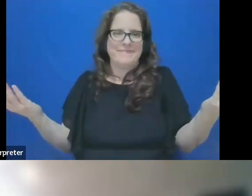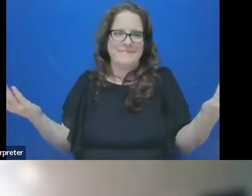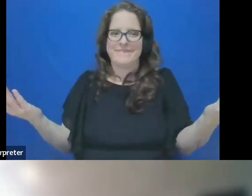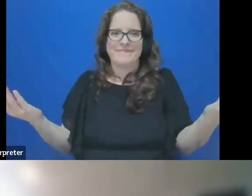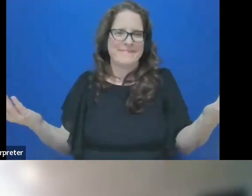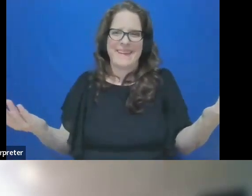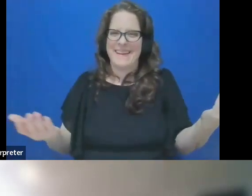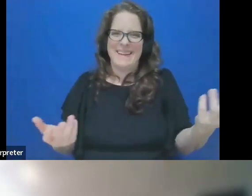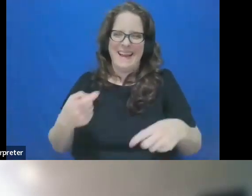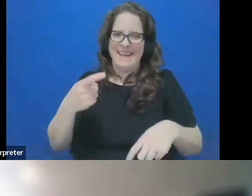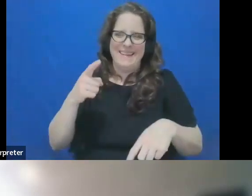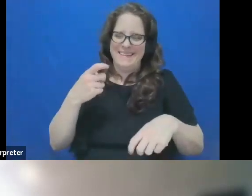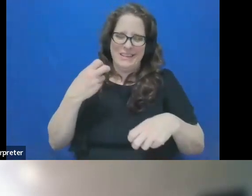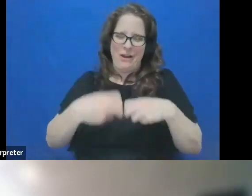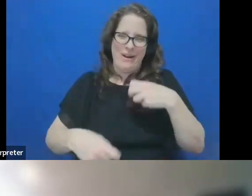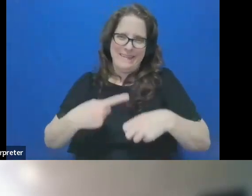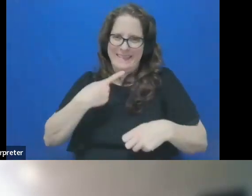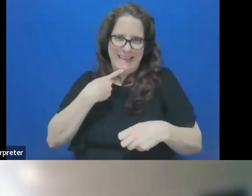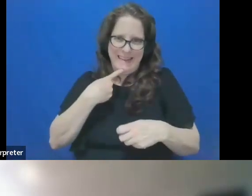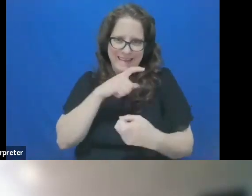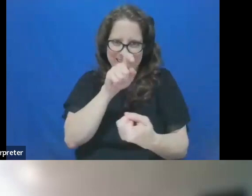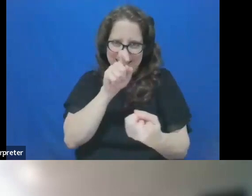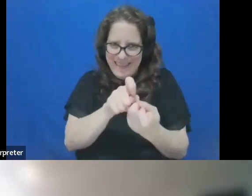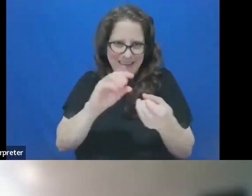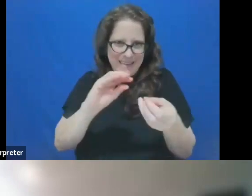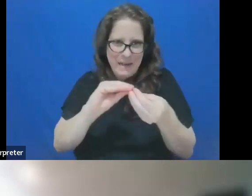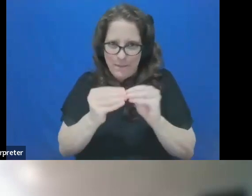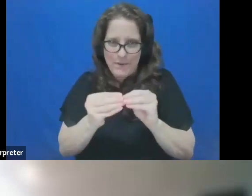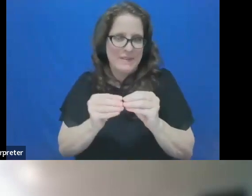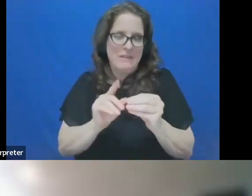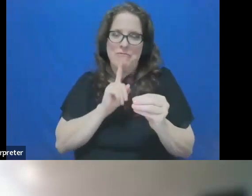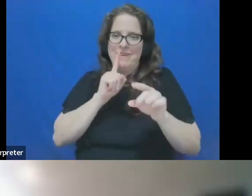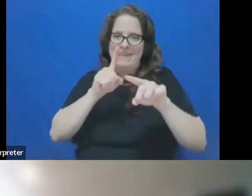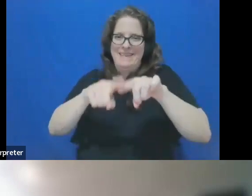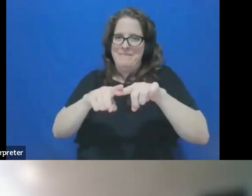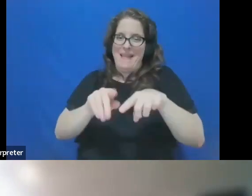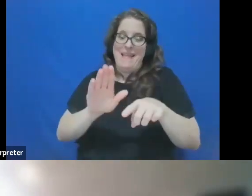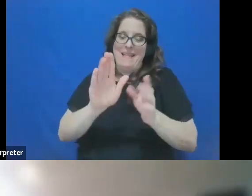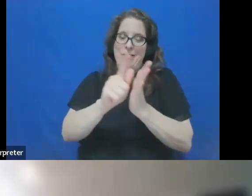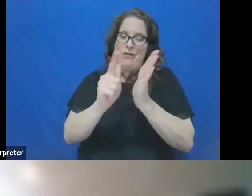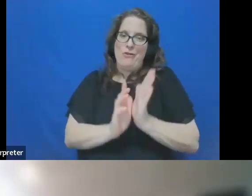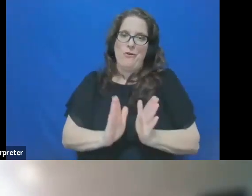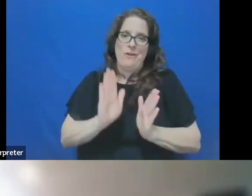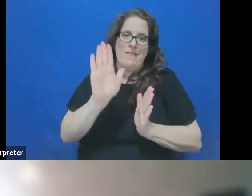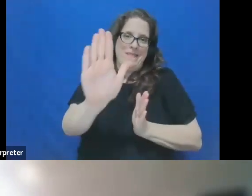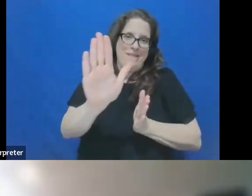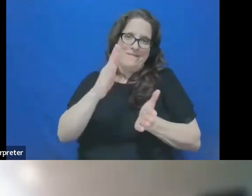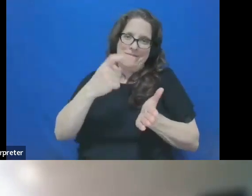it's hard to say, but it depends on what the attorney's fees are.